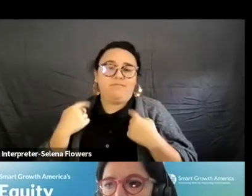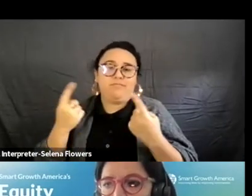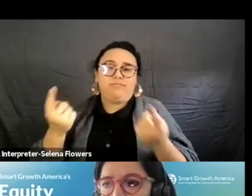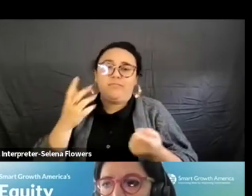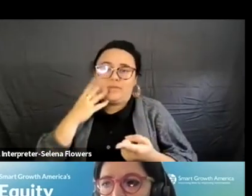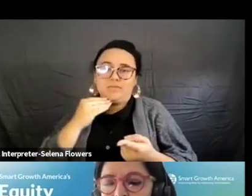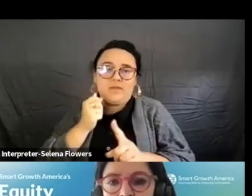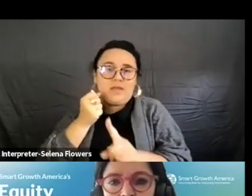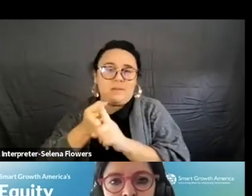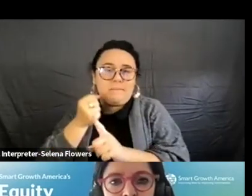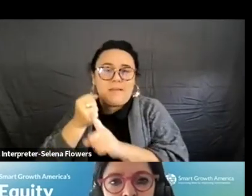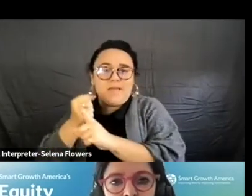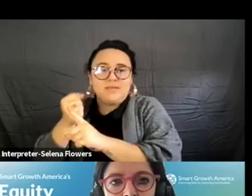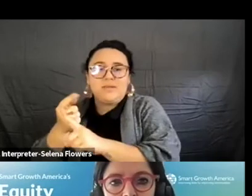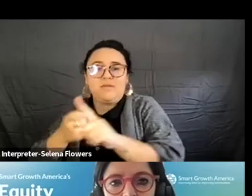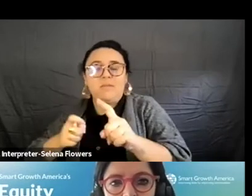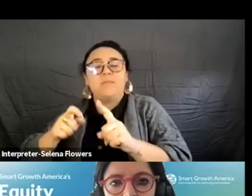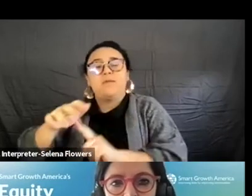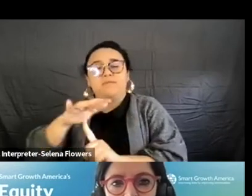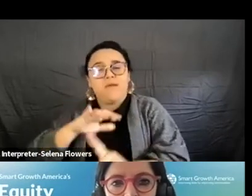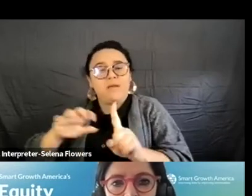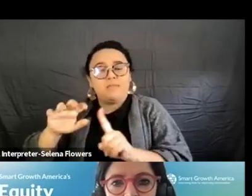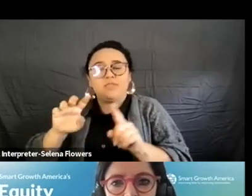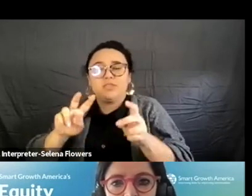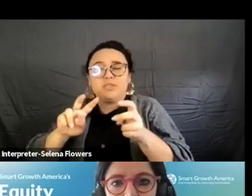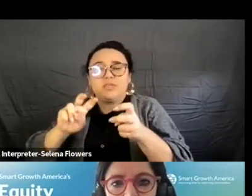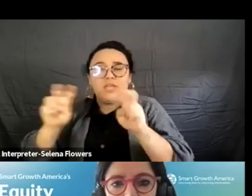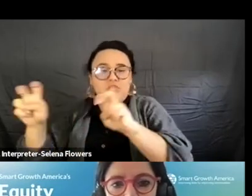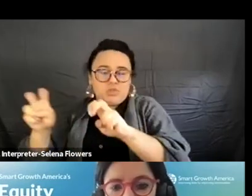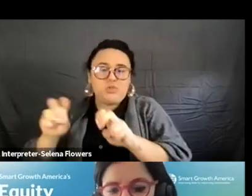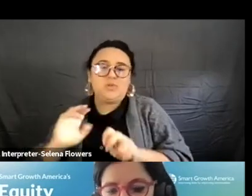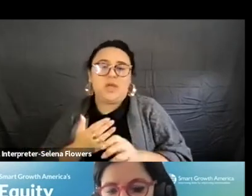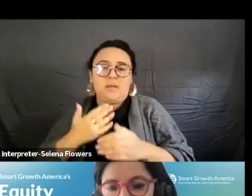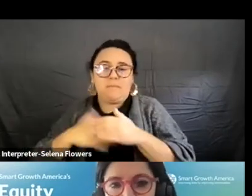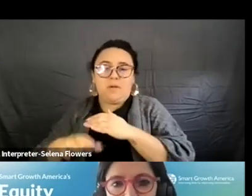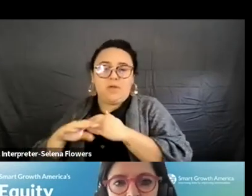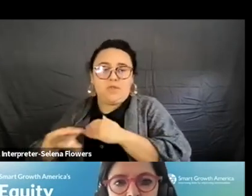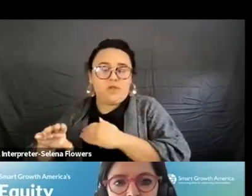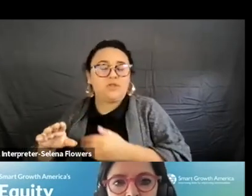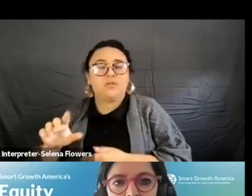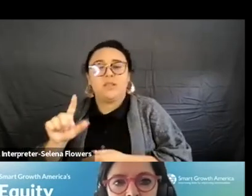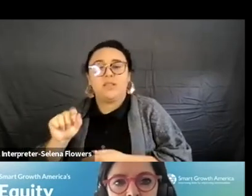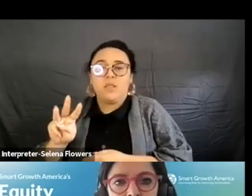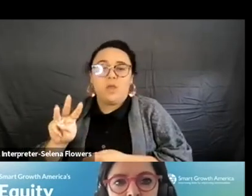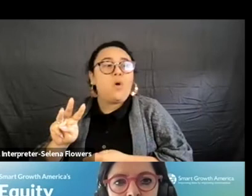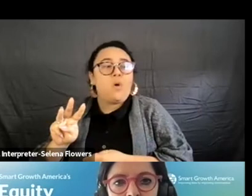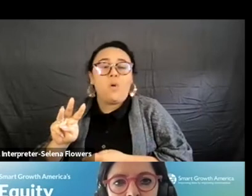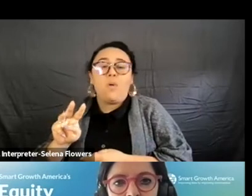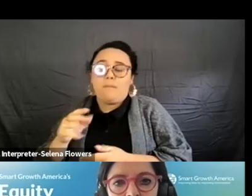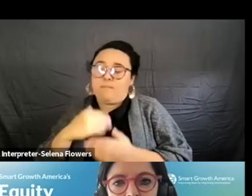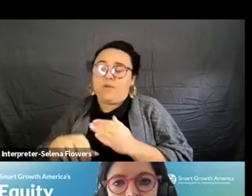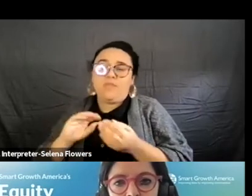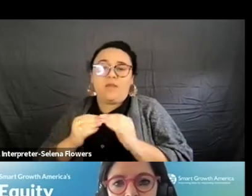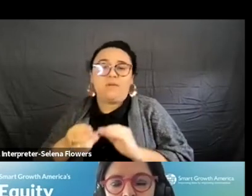long-standing impacts of environmental issues where, our low birth rates are much higher, our asthma